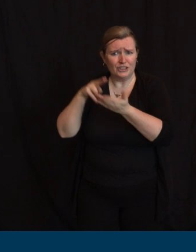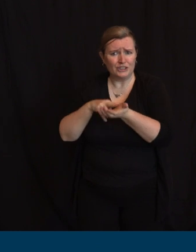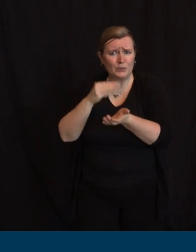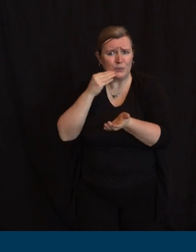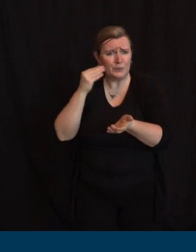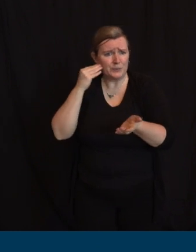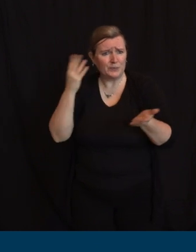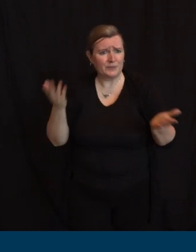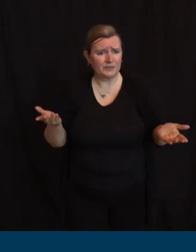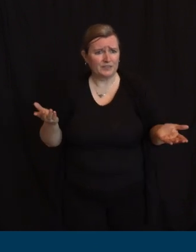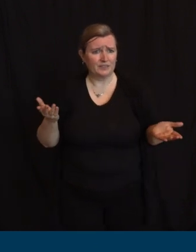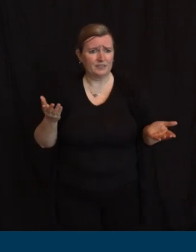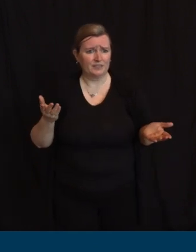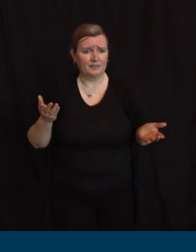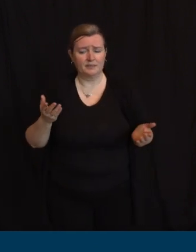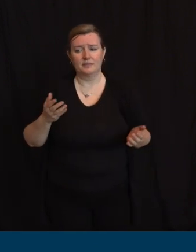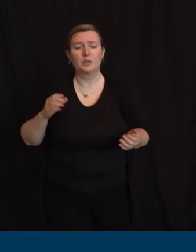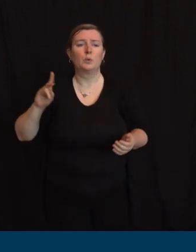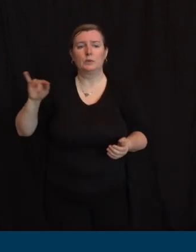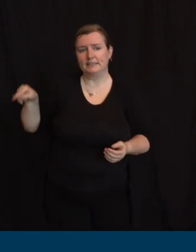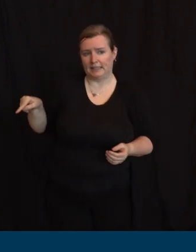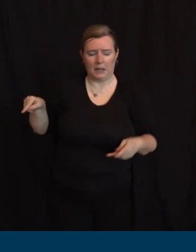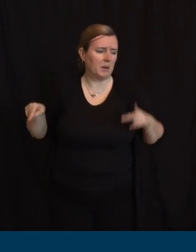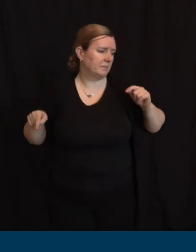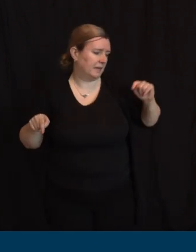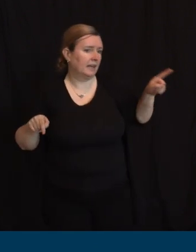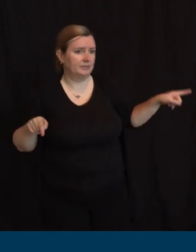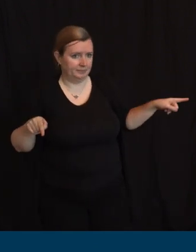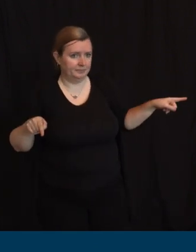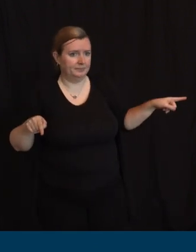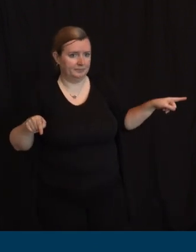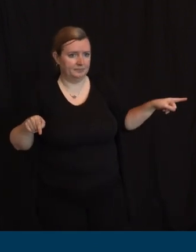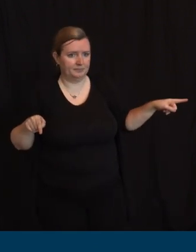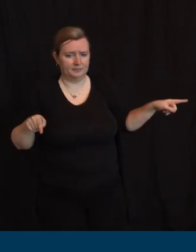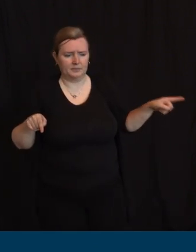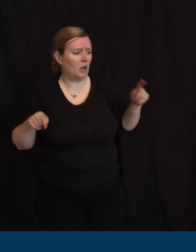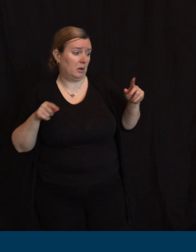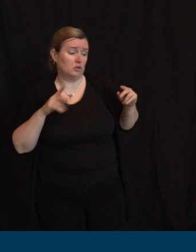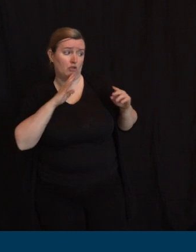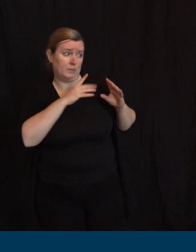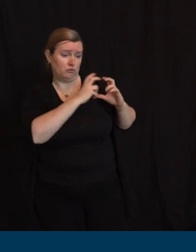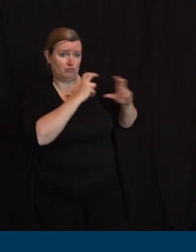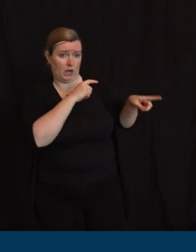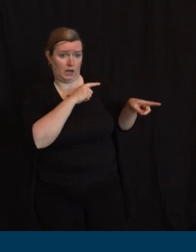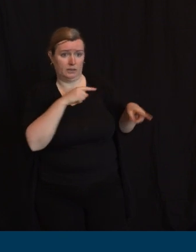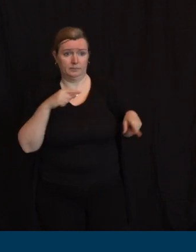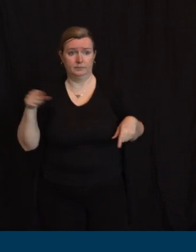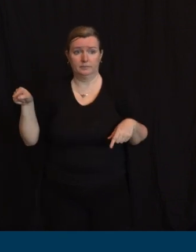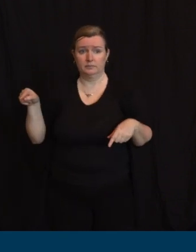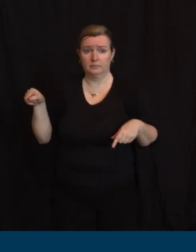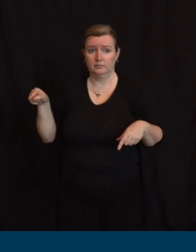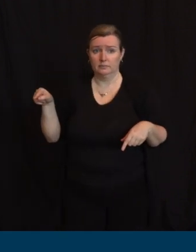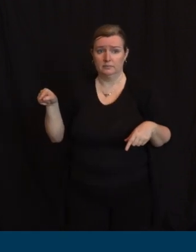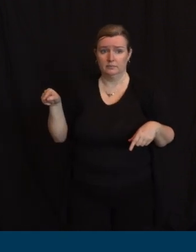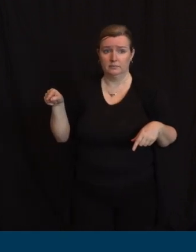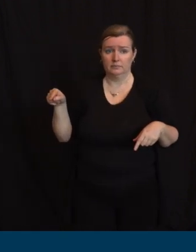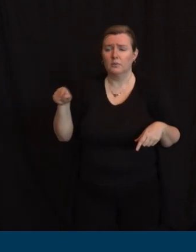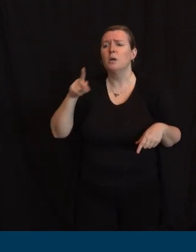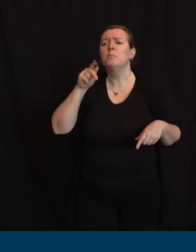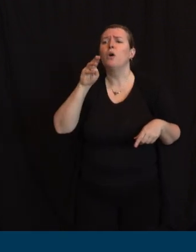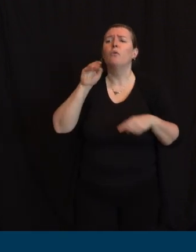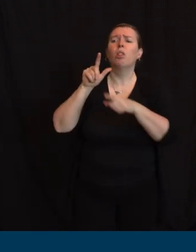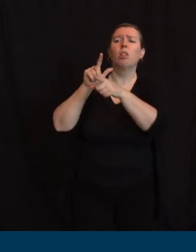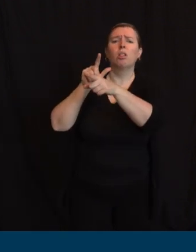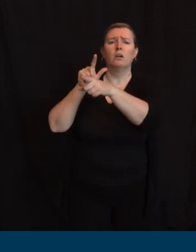on the refrigerator trucks. It is paramount all schools. Number one, that's the most important thing. And secondly, May